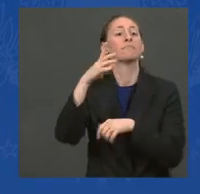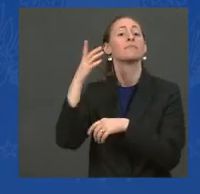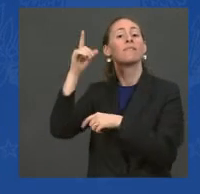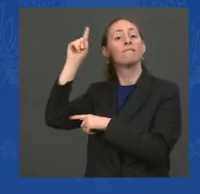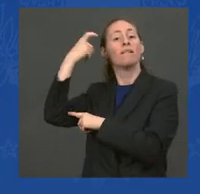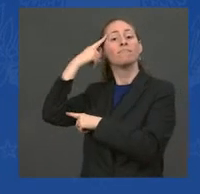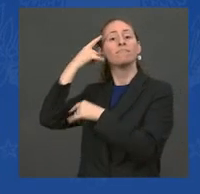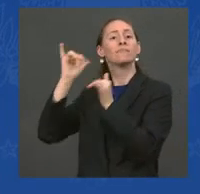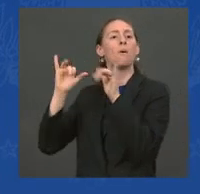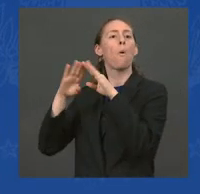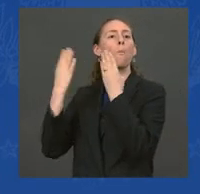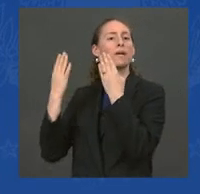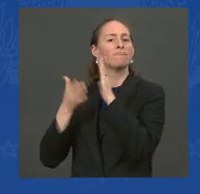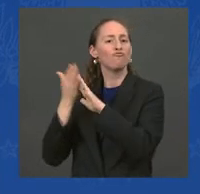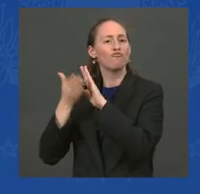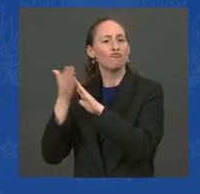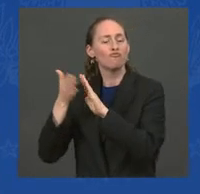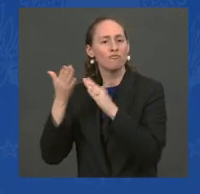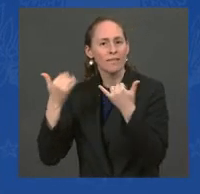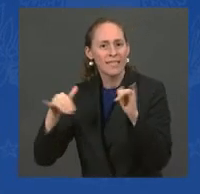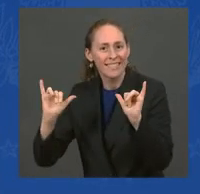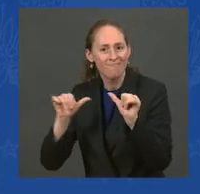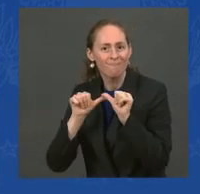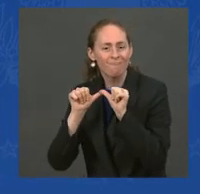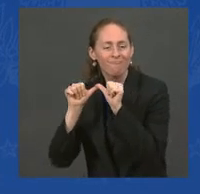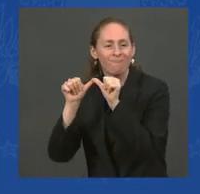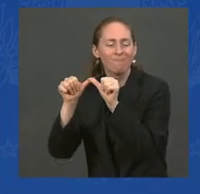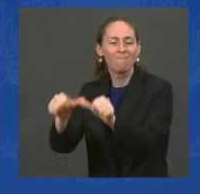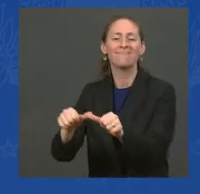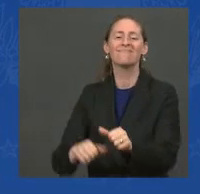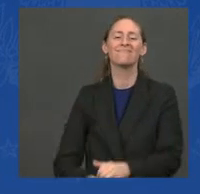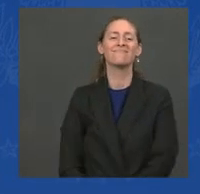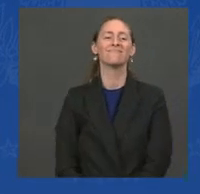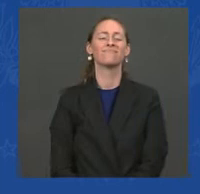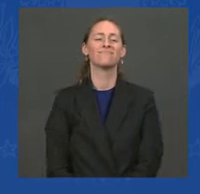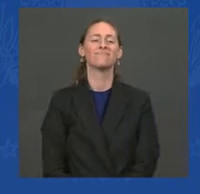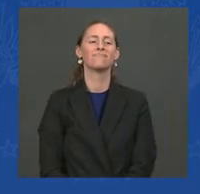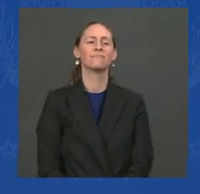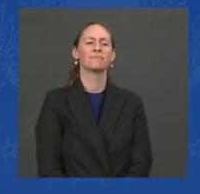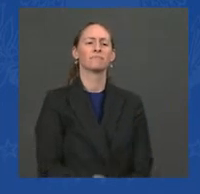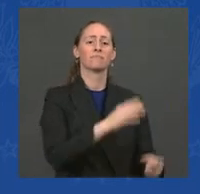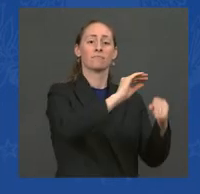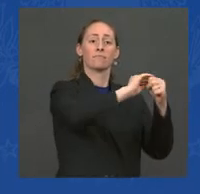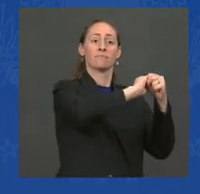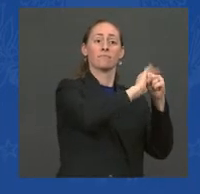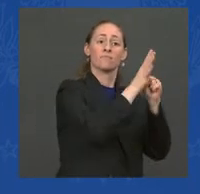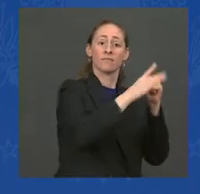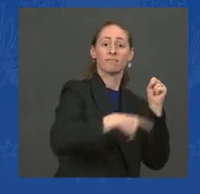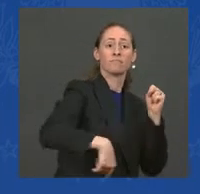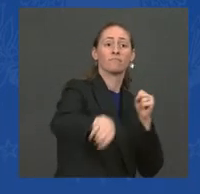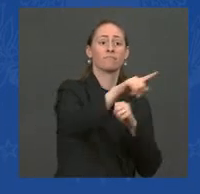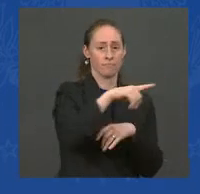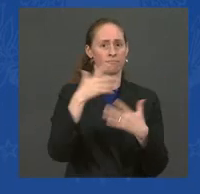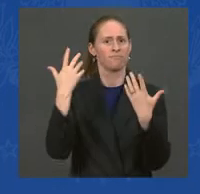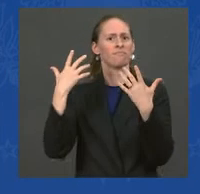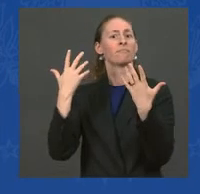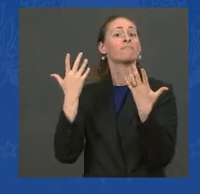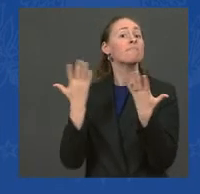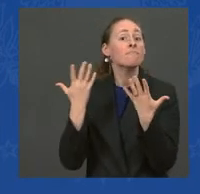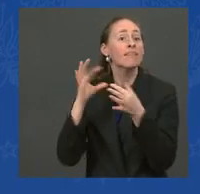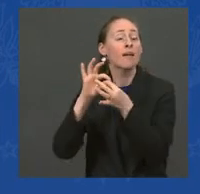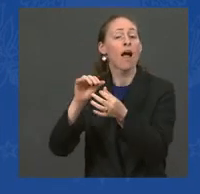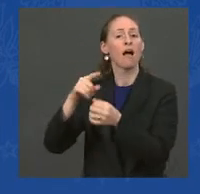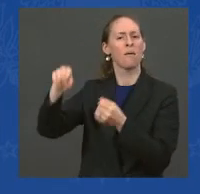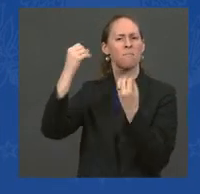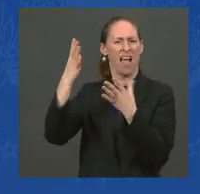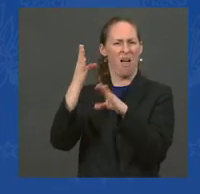well. More than 186 million Americans are now fully vaccinated. More than 75% of eligible Americans have